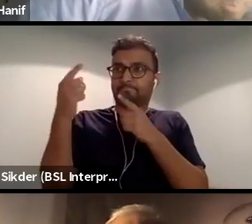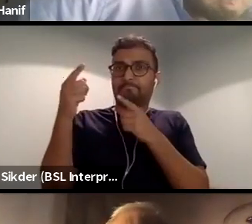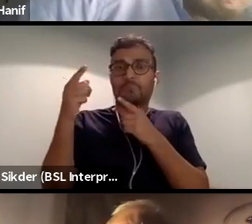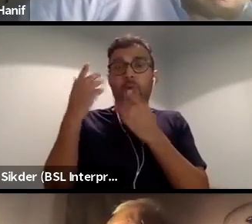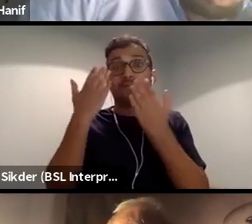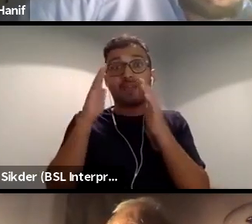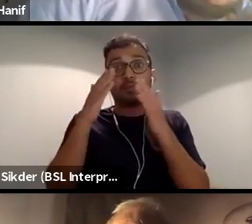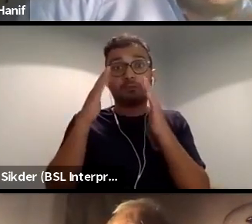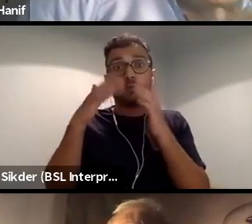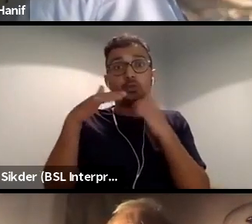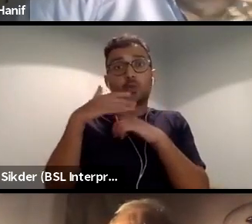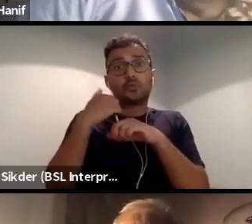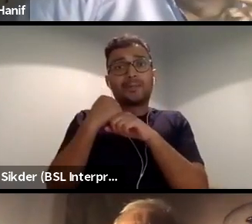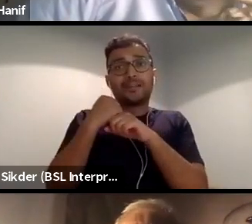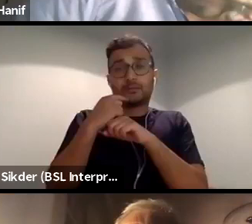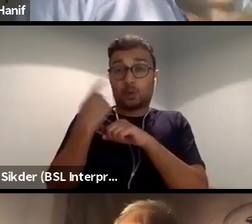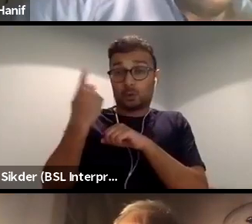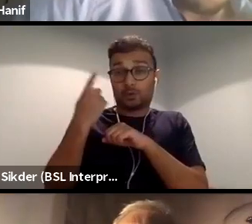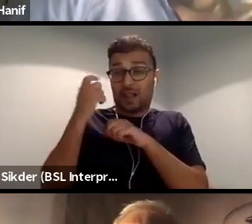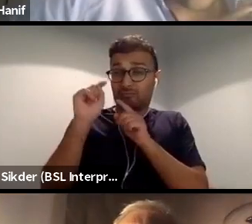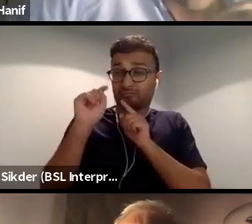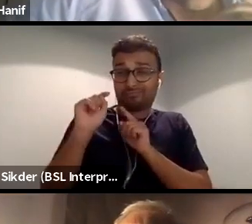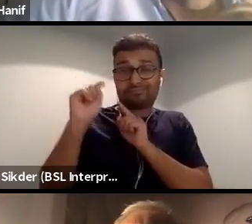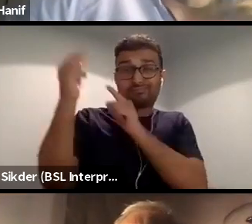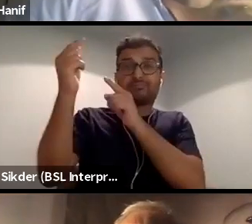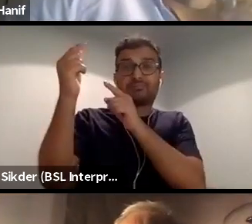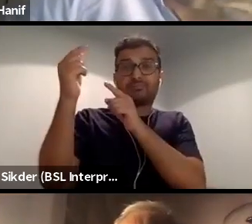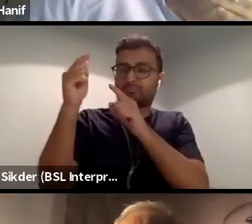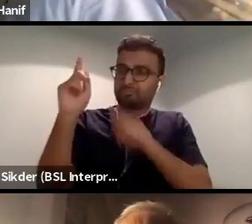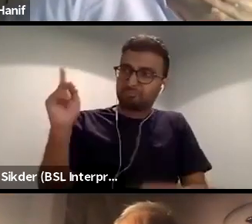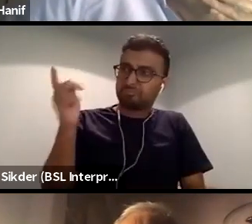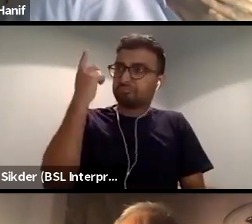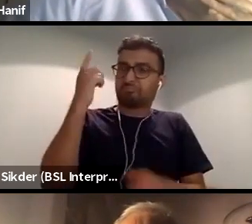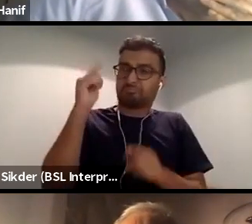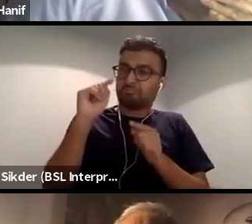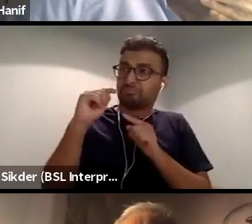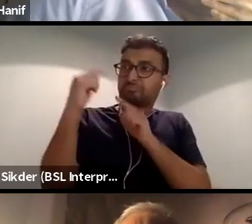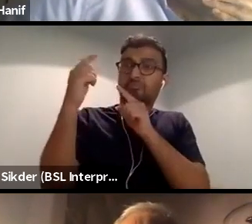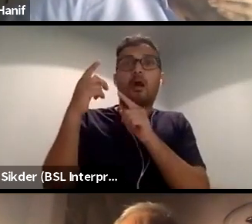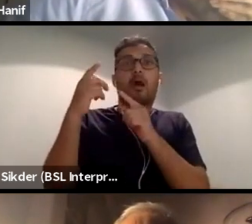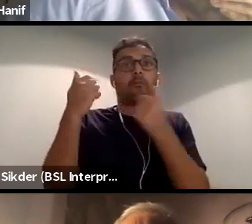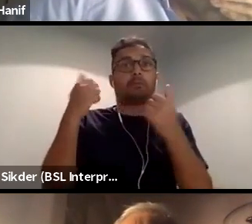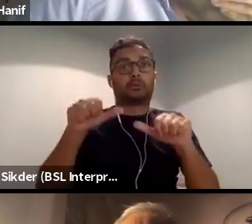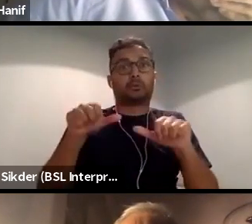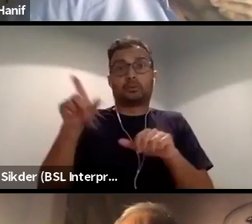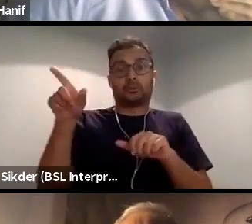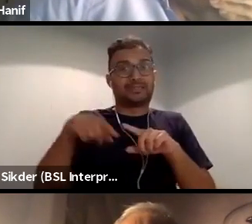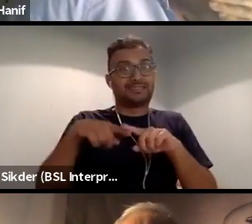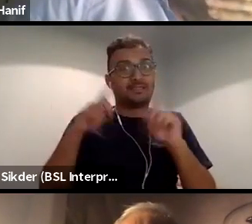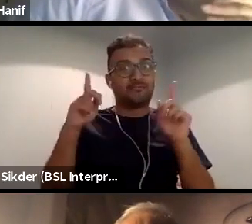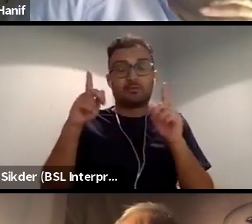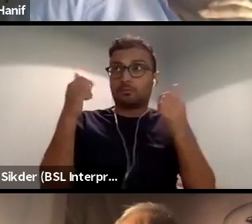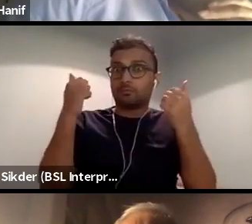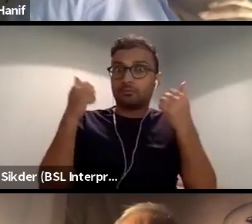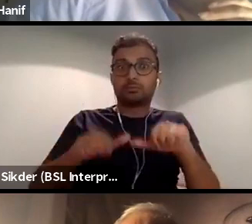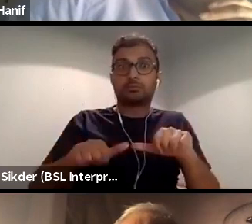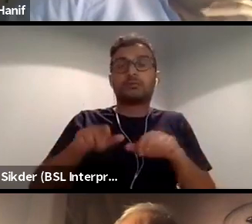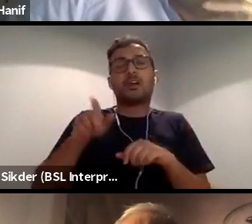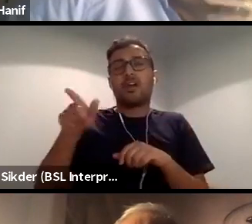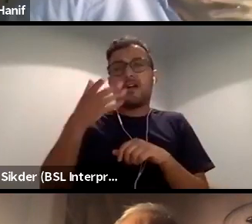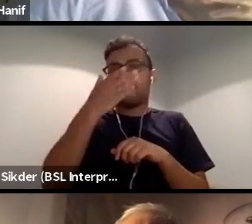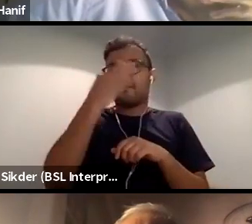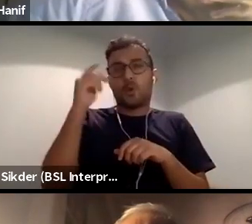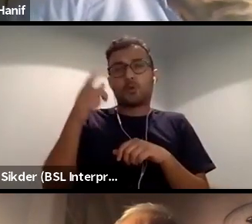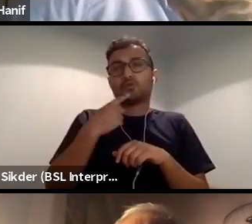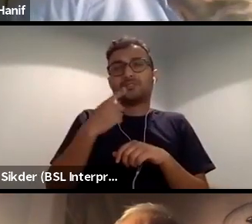a turning point in that sense as well, in that she I forgot her phrase exactly, but